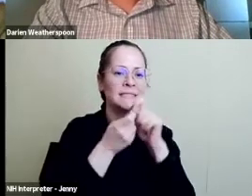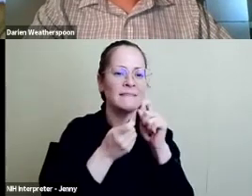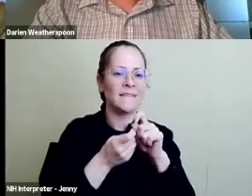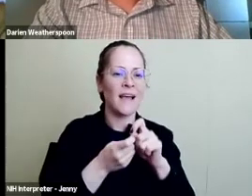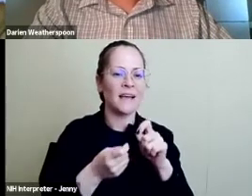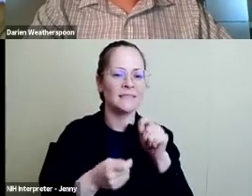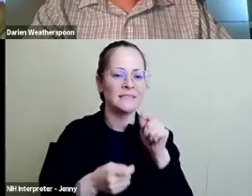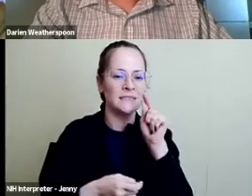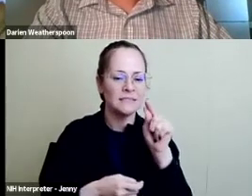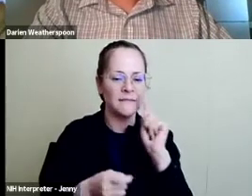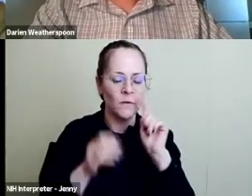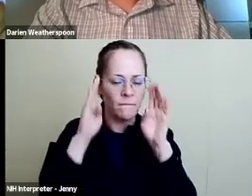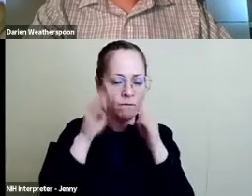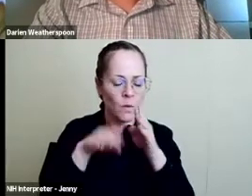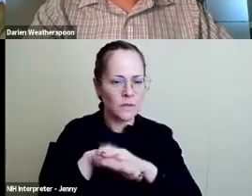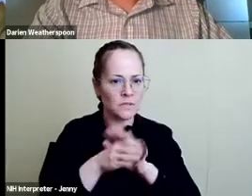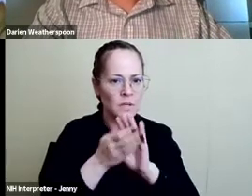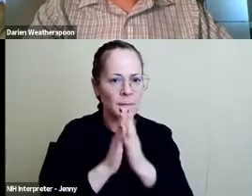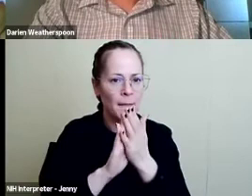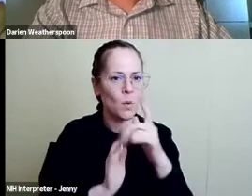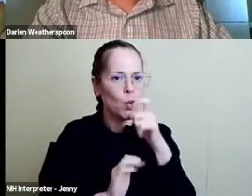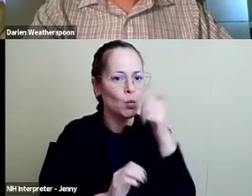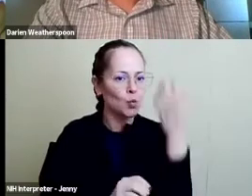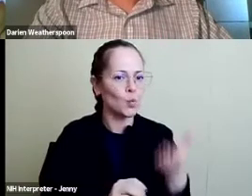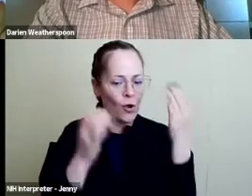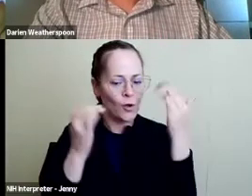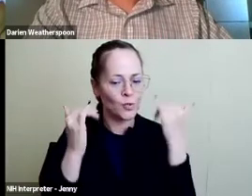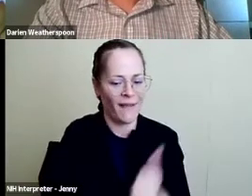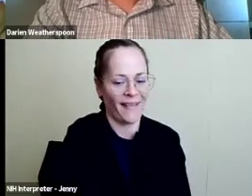your focus on becoming who you are today?